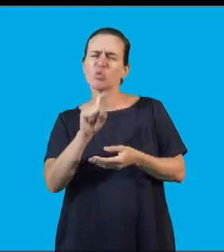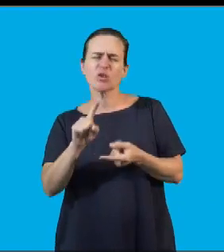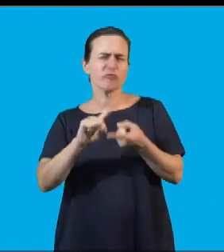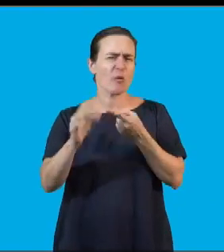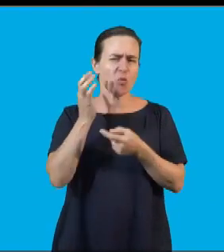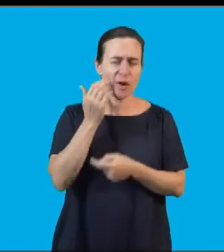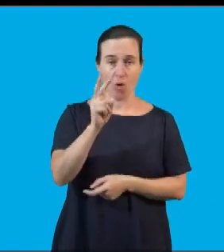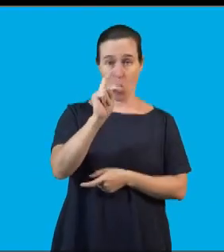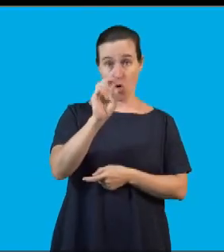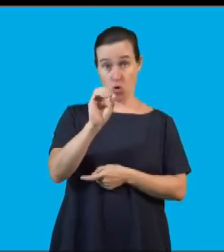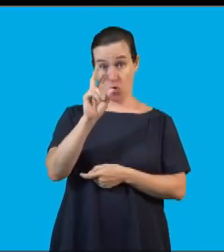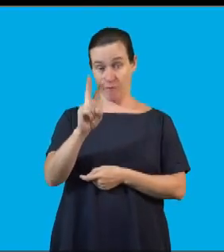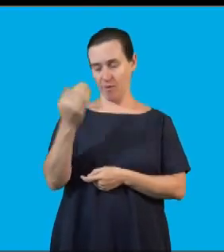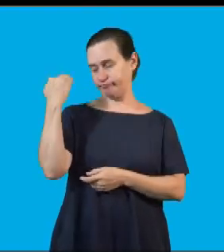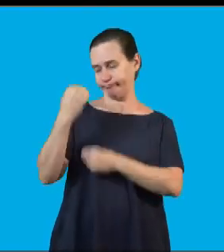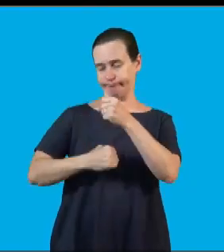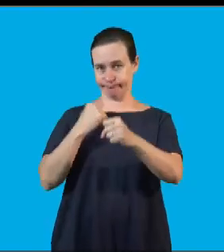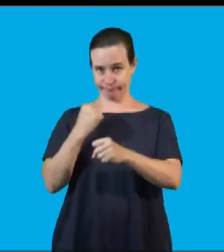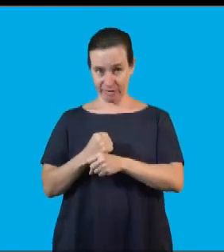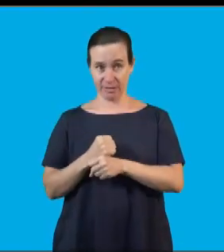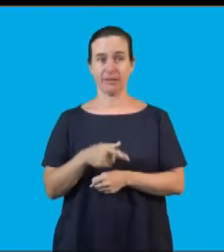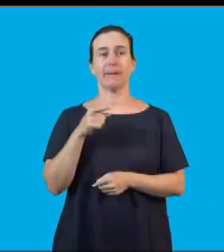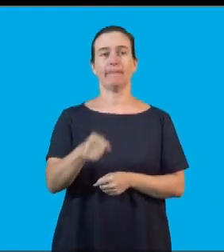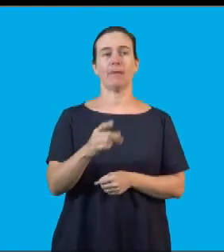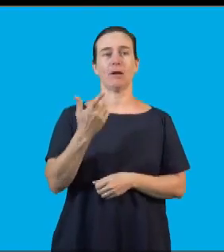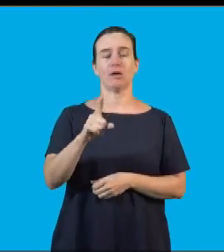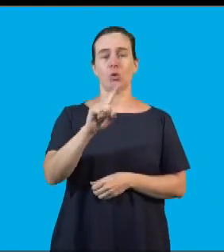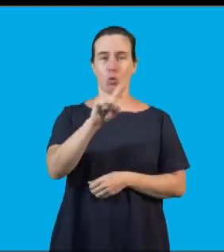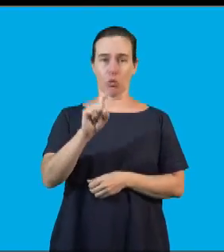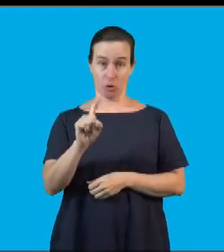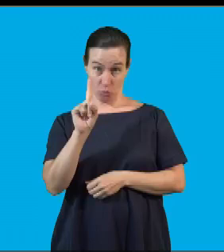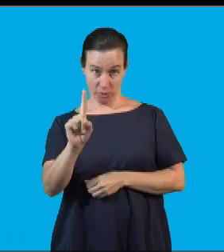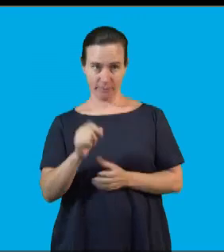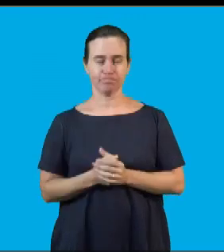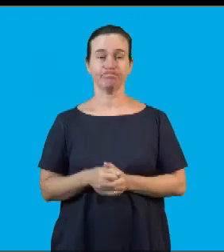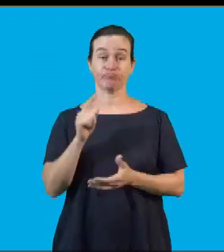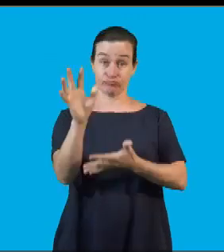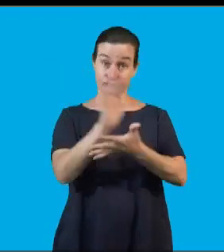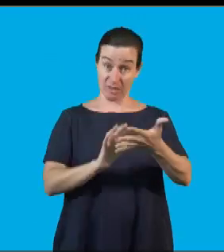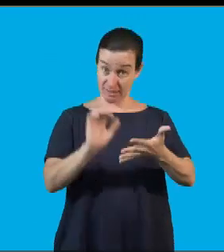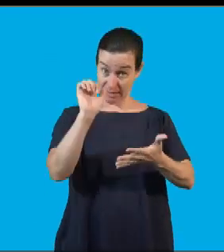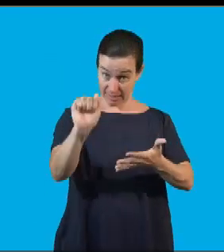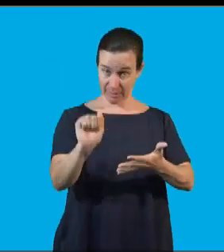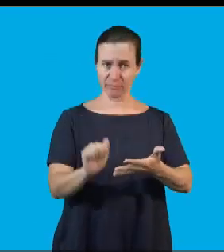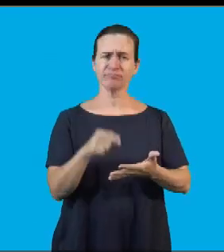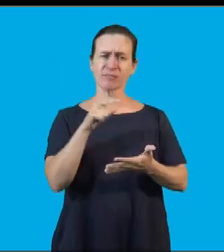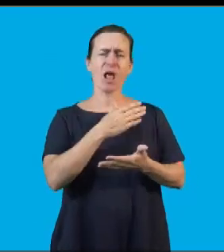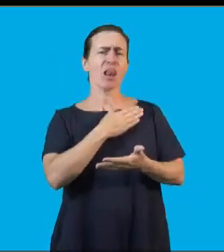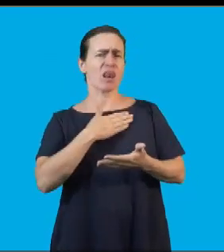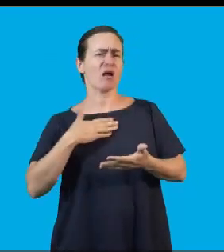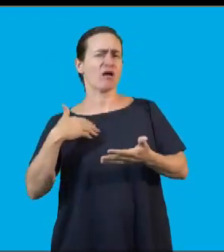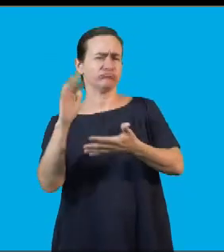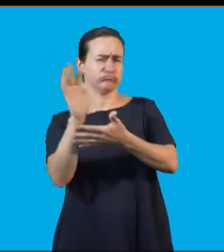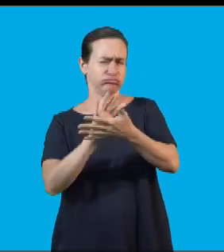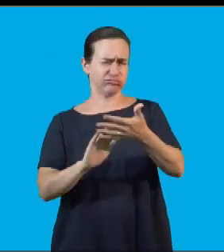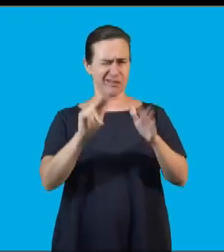from November 2023, paper 1, question 1. Let's look at text A. Of course, this text is quite long,